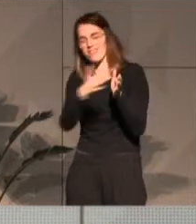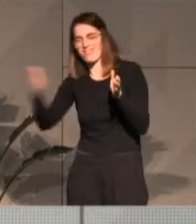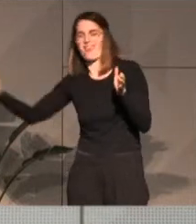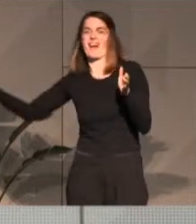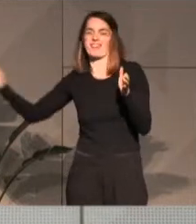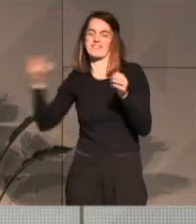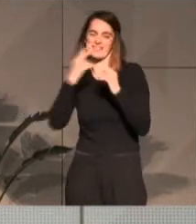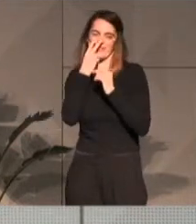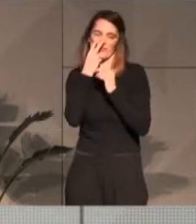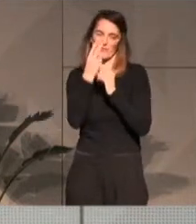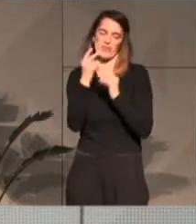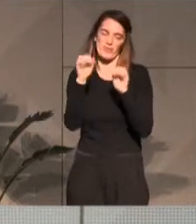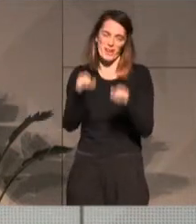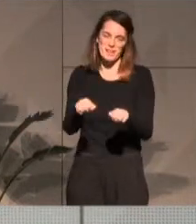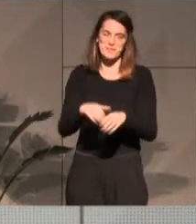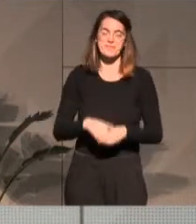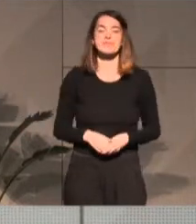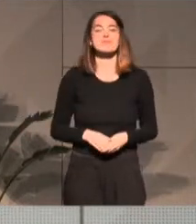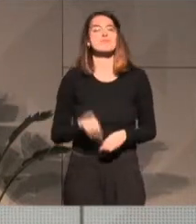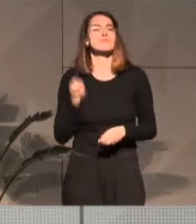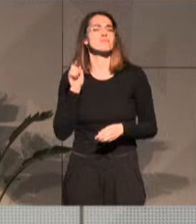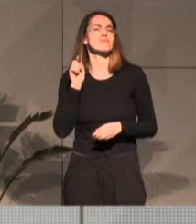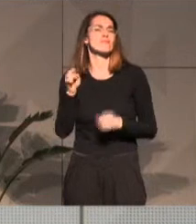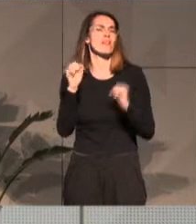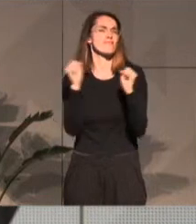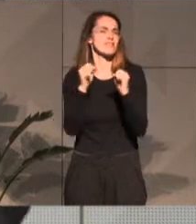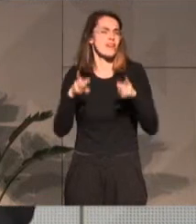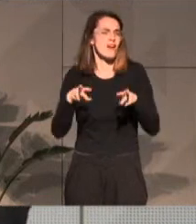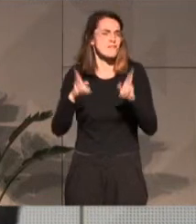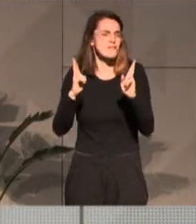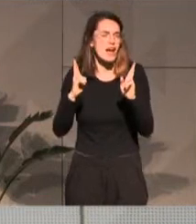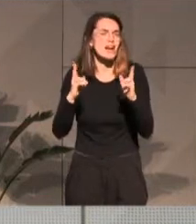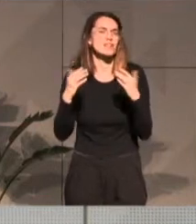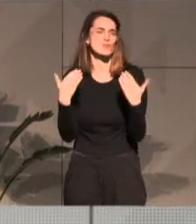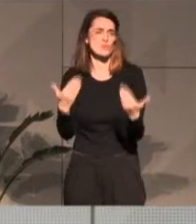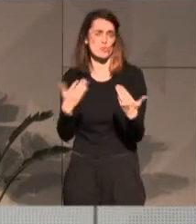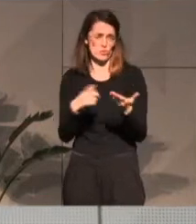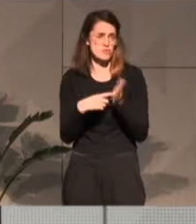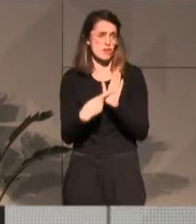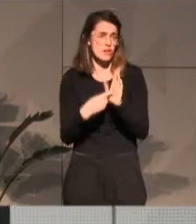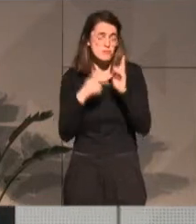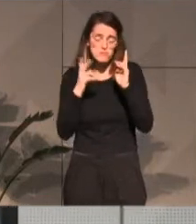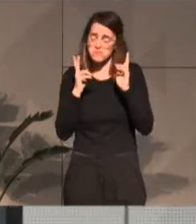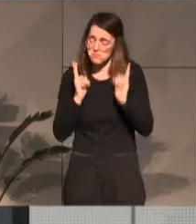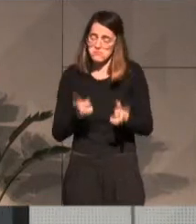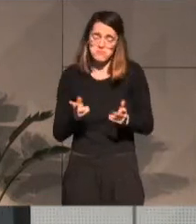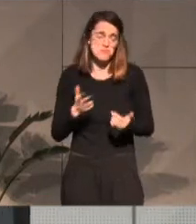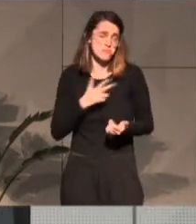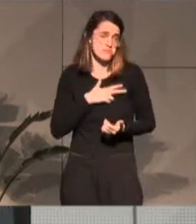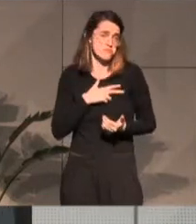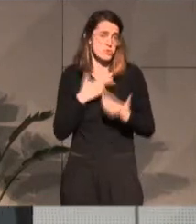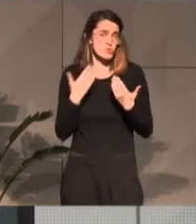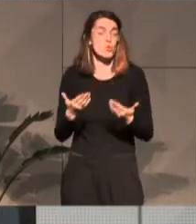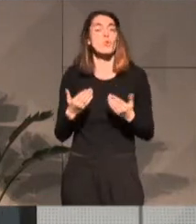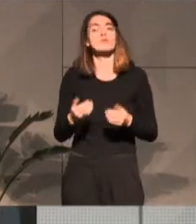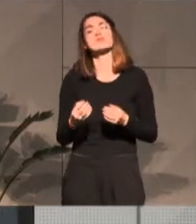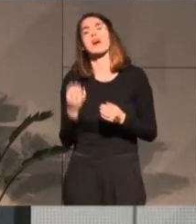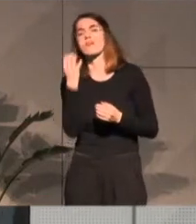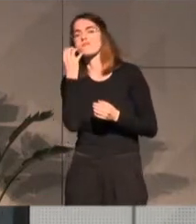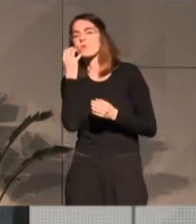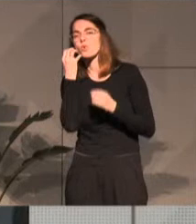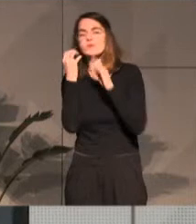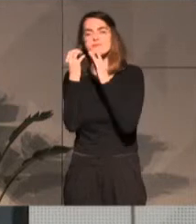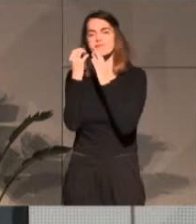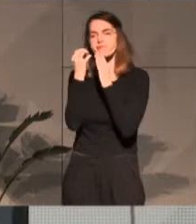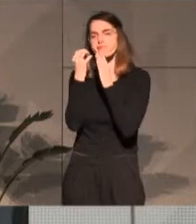the 16th of November. I love this video because it shows a normal day of our expedition during winter. This is how